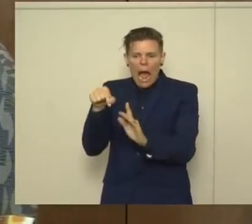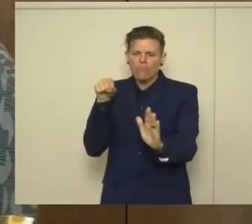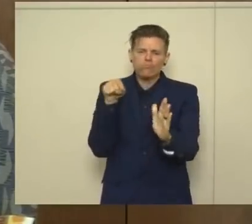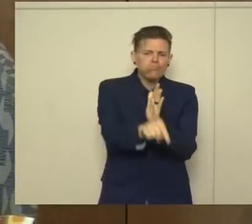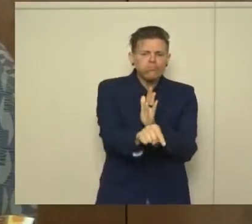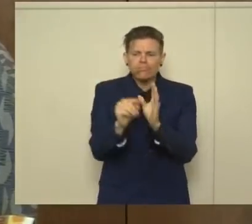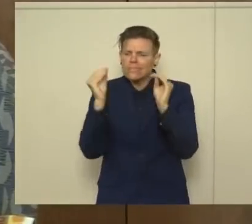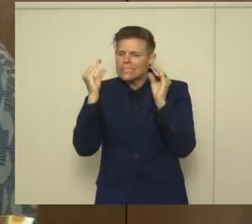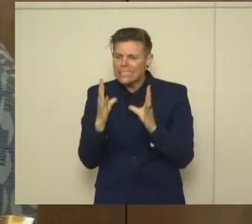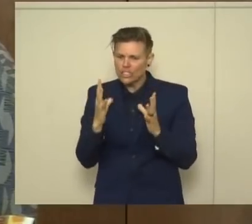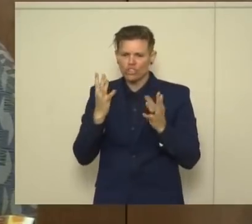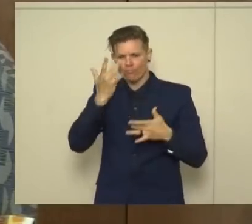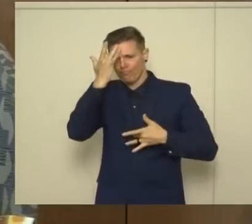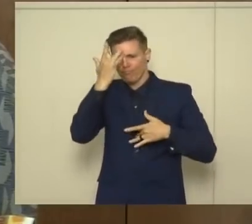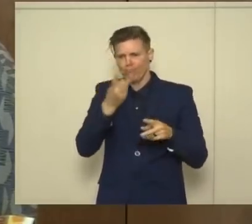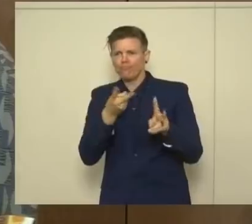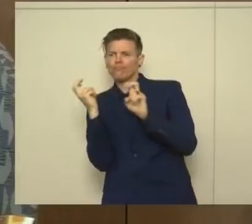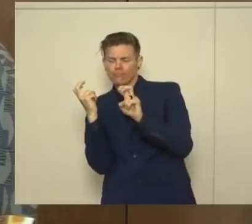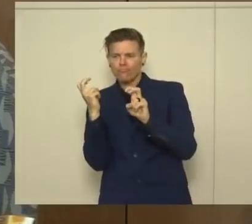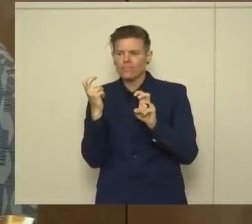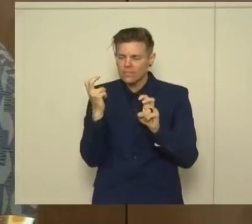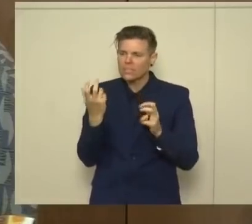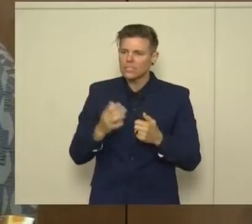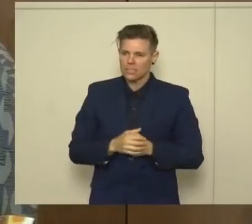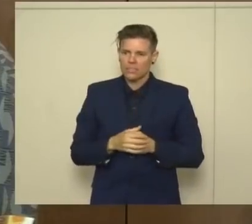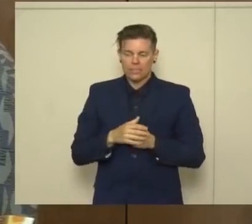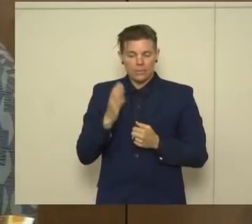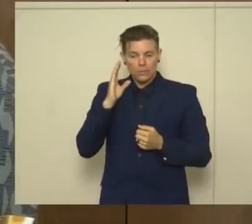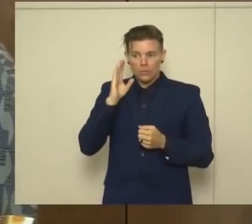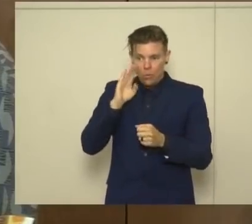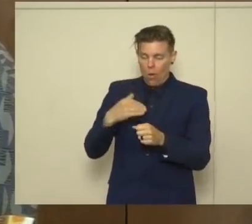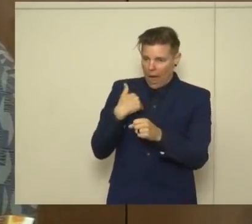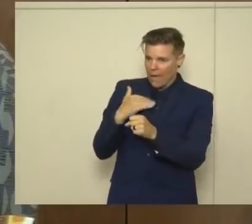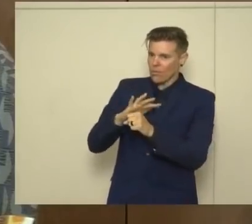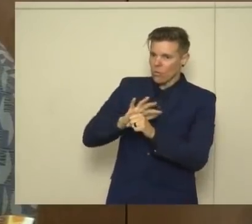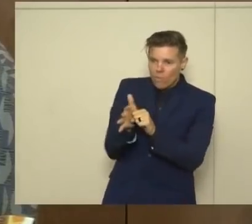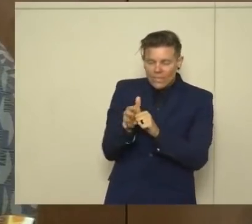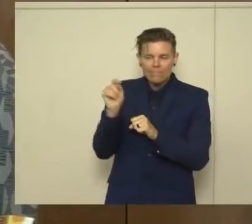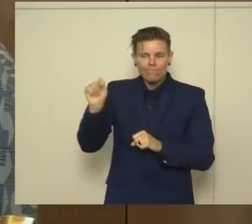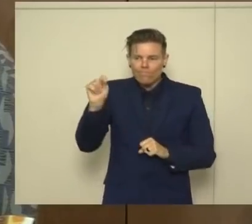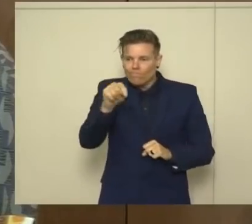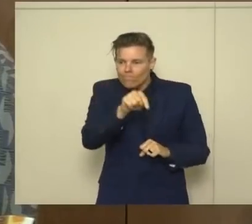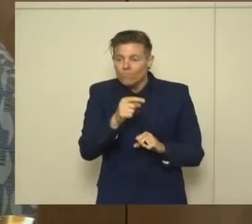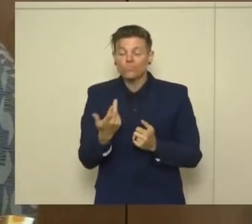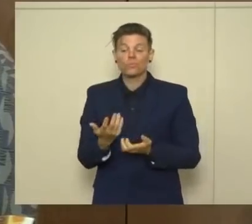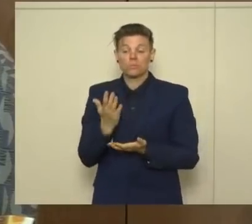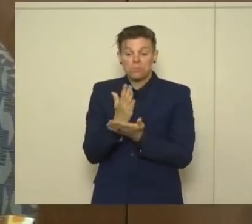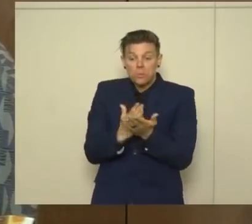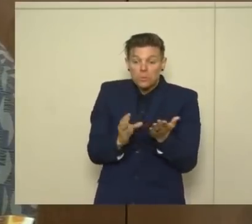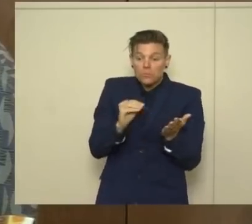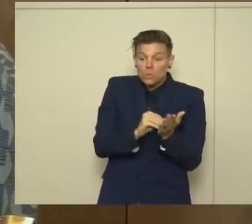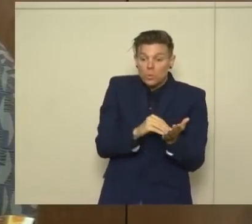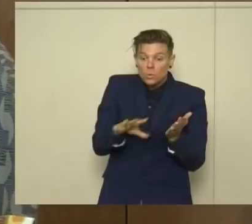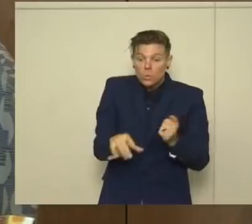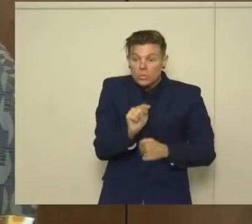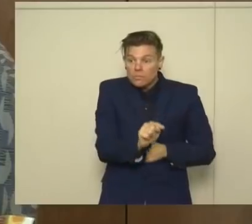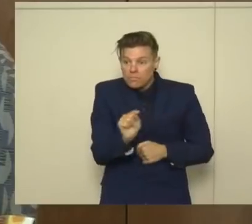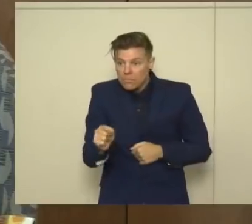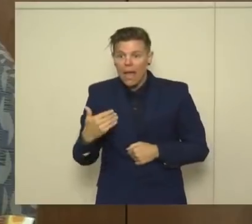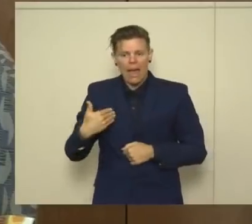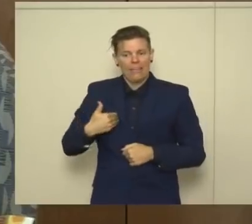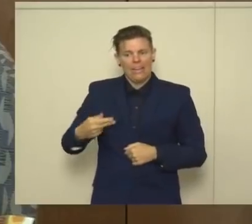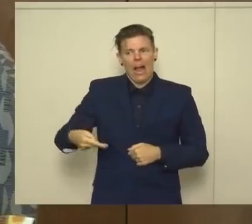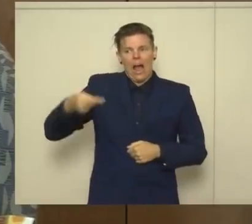Albuquerque. I know that I have students that have any number of also healthcare issues that give me